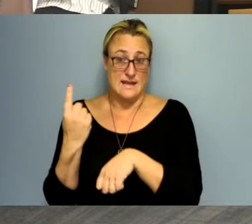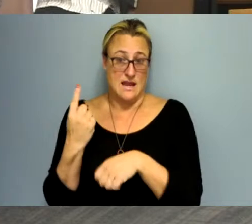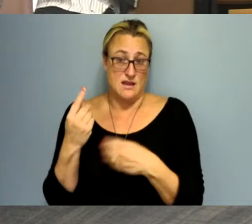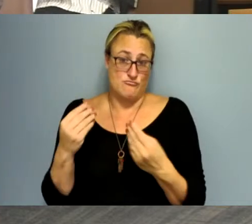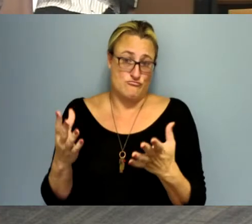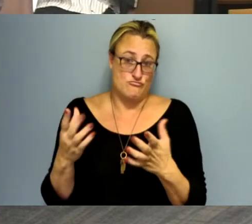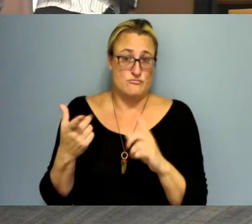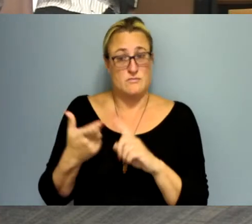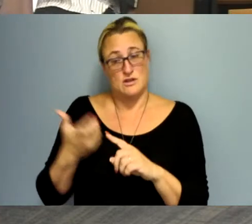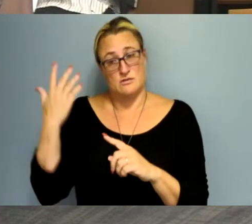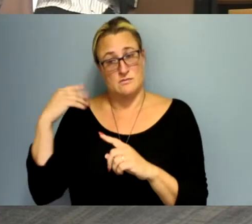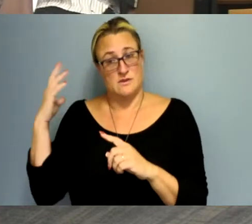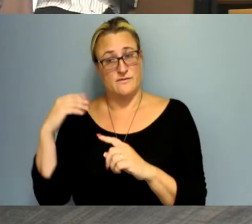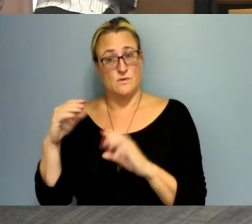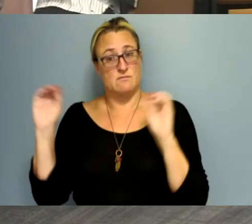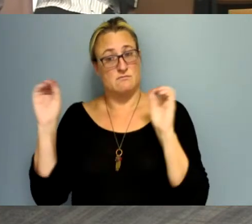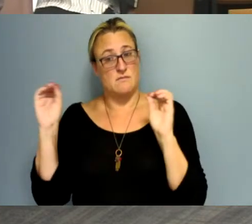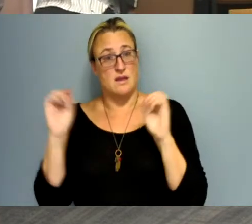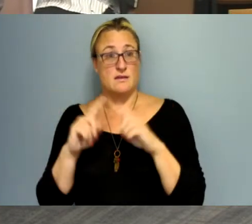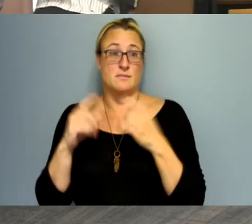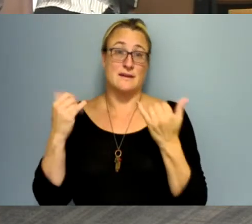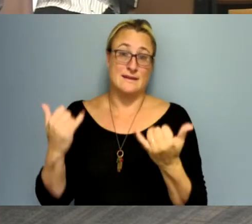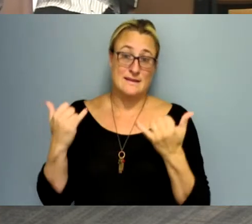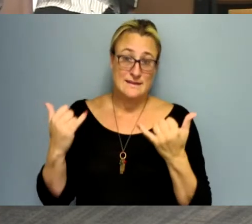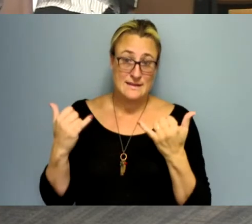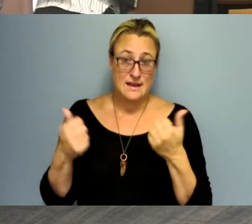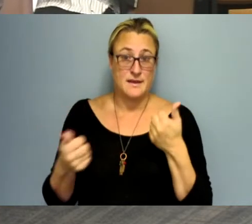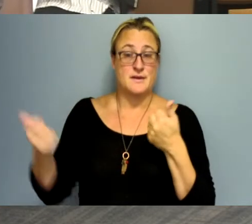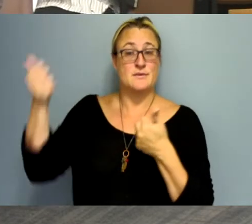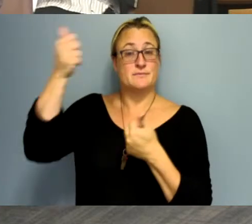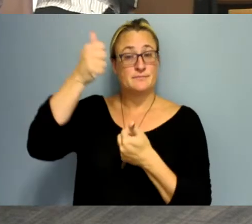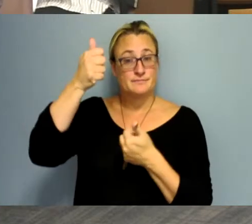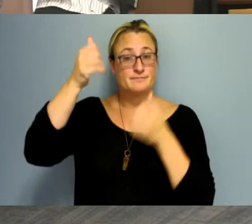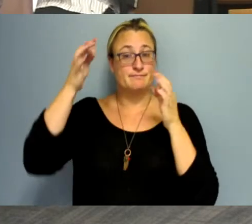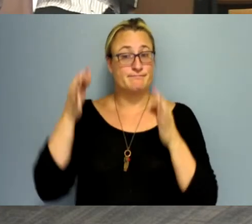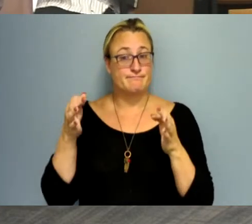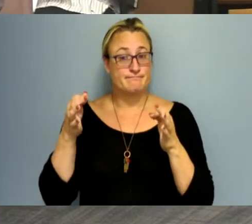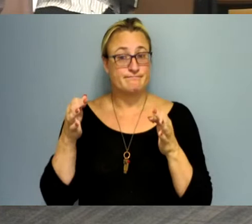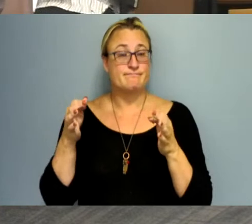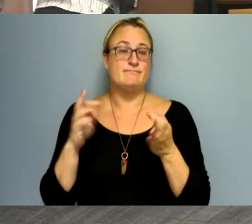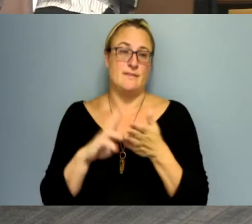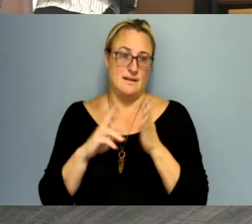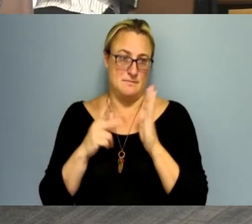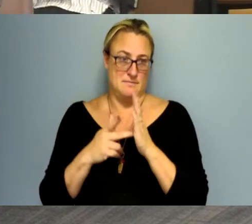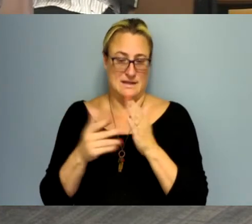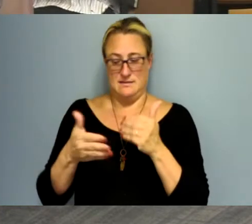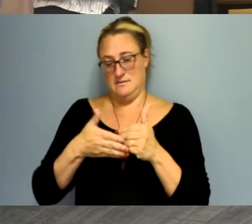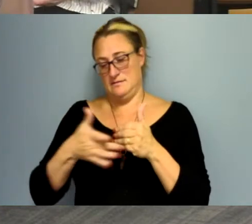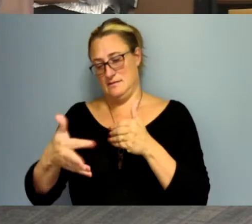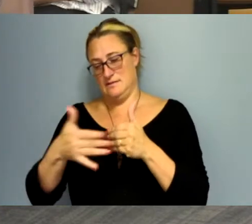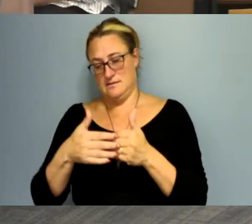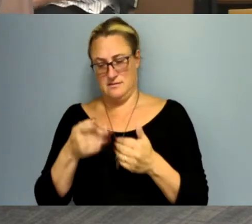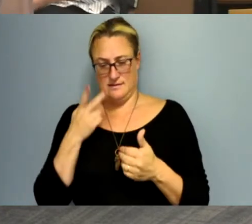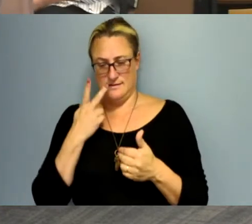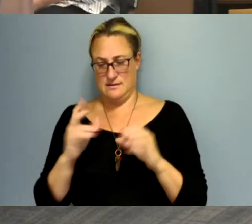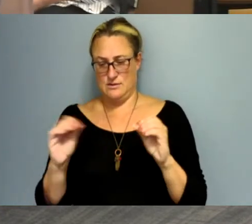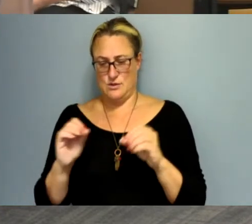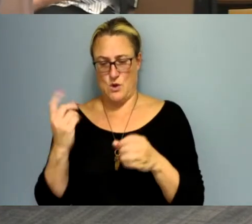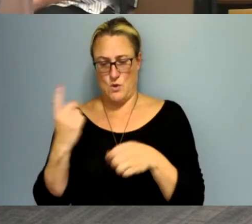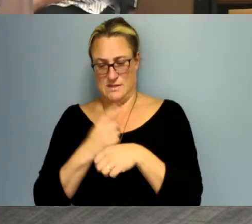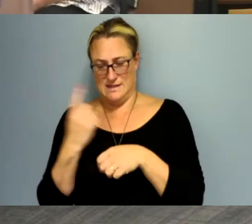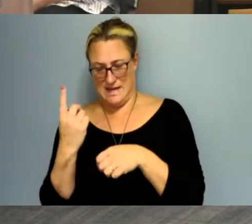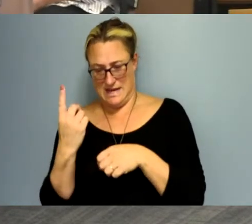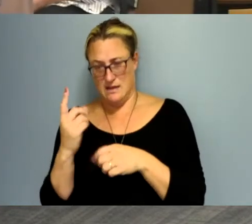Department of State guidance. However, now with the state Supreme Court ruling, if we receive anything in the next coming days that we see is not dated, we will also